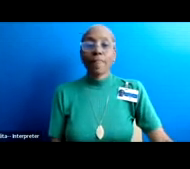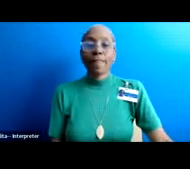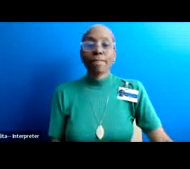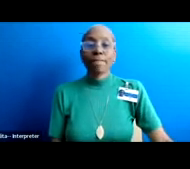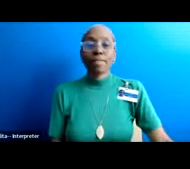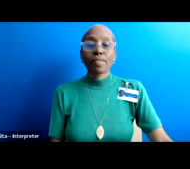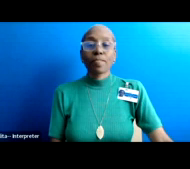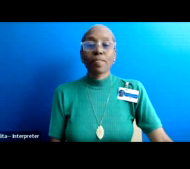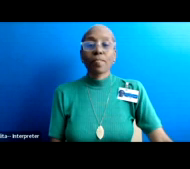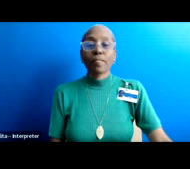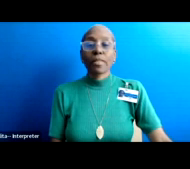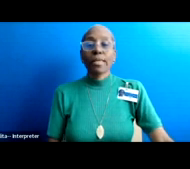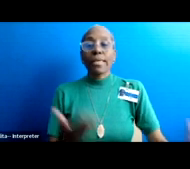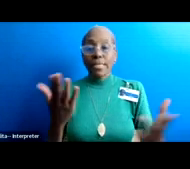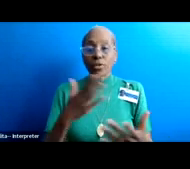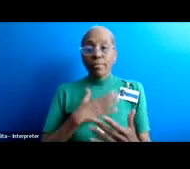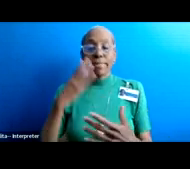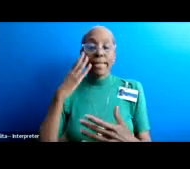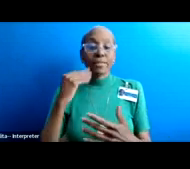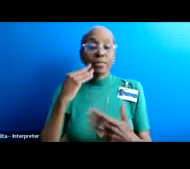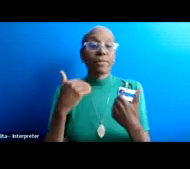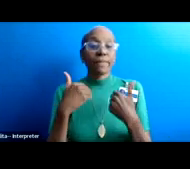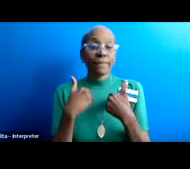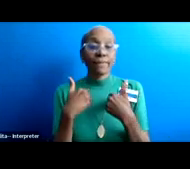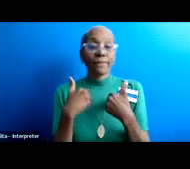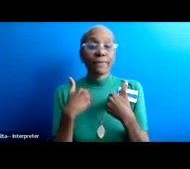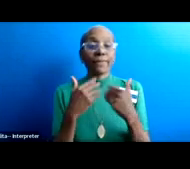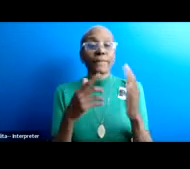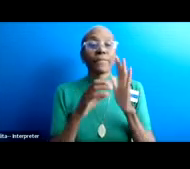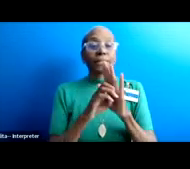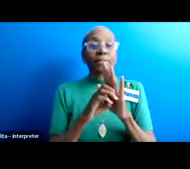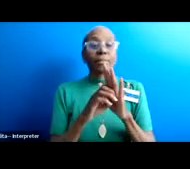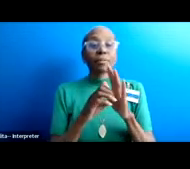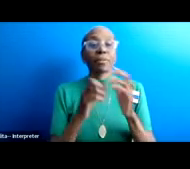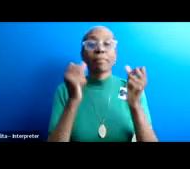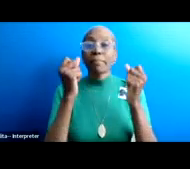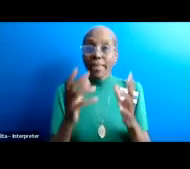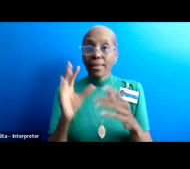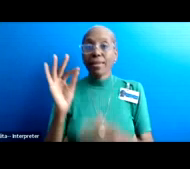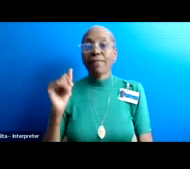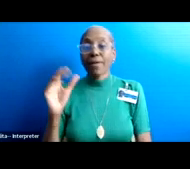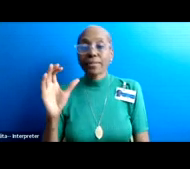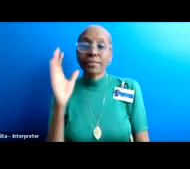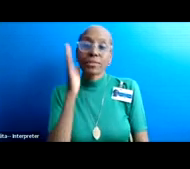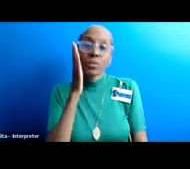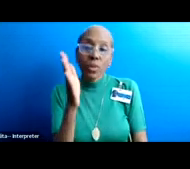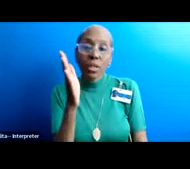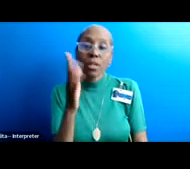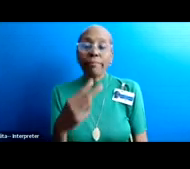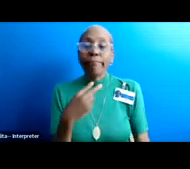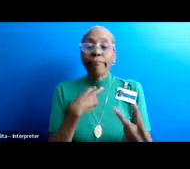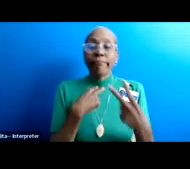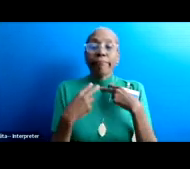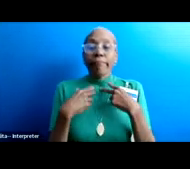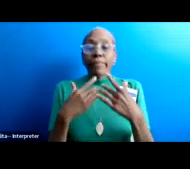And here, in my experience, is an example of something that a lot of faculty will stumble